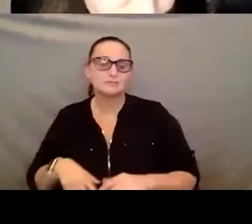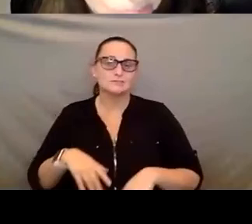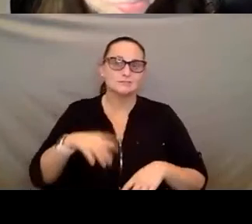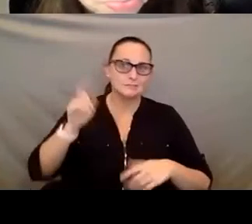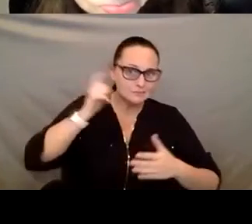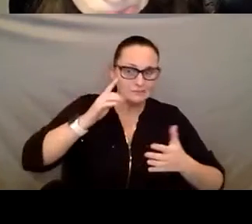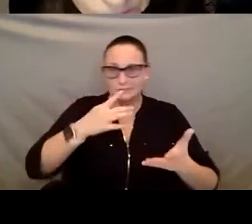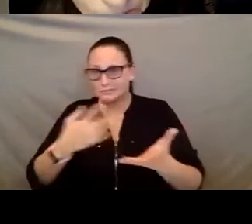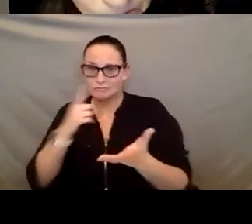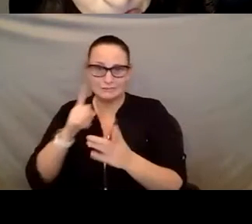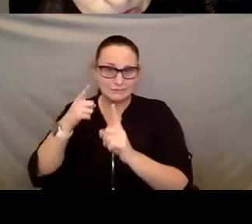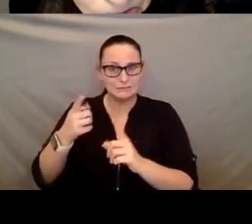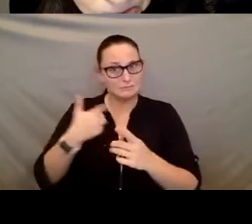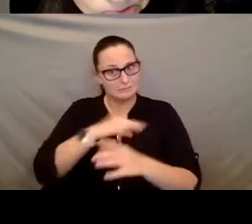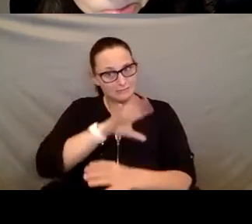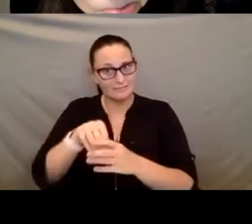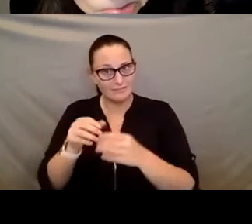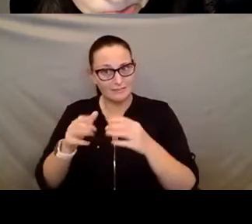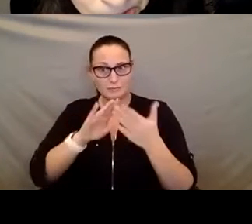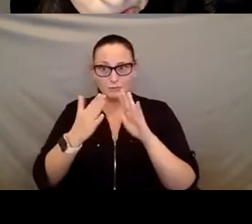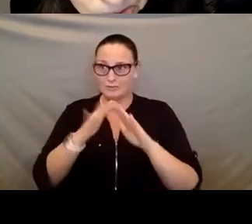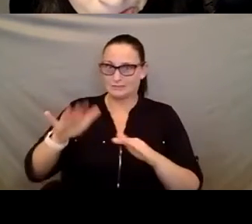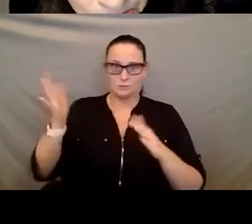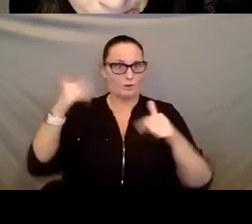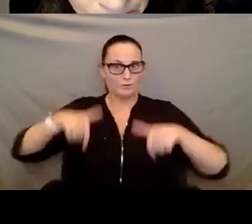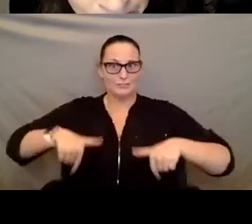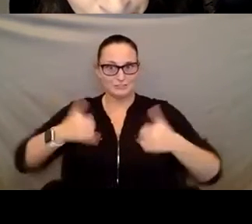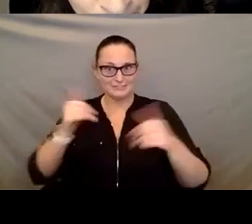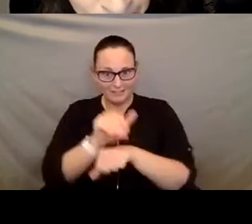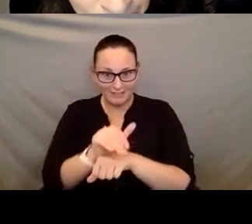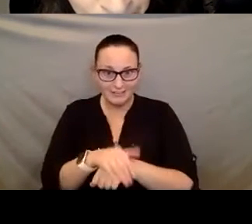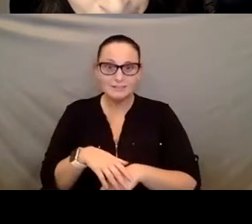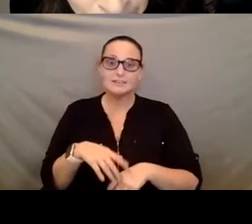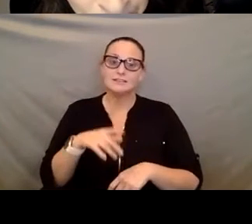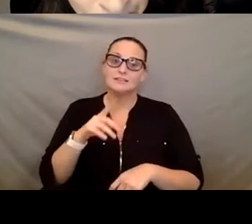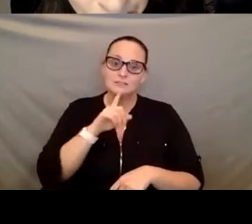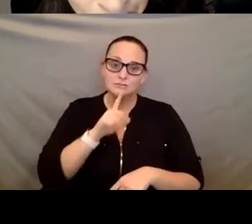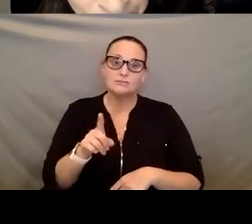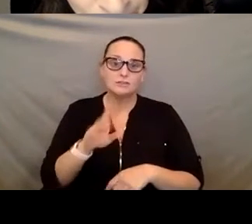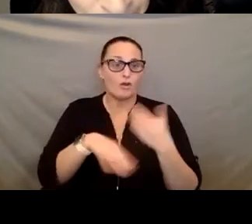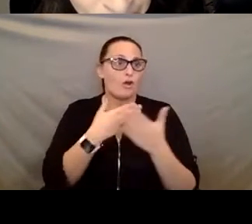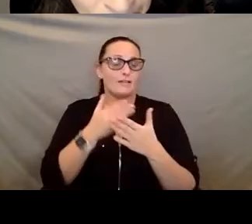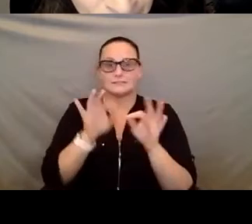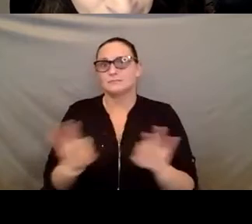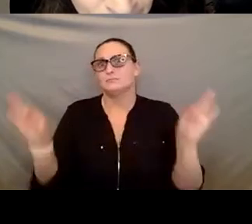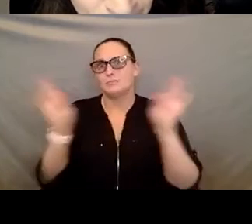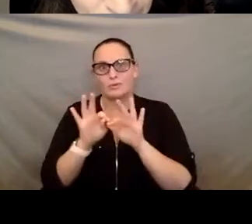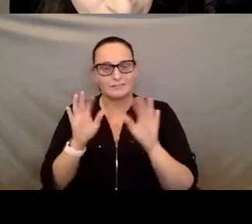make that point, being active in the party, which is what we're here doing tonight. And so that is so, all of it's important. None